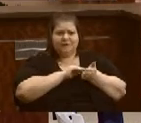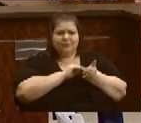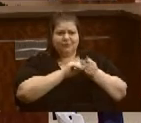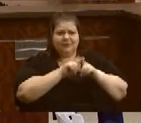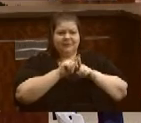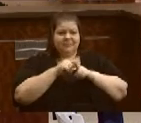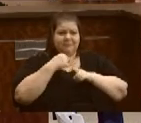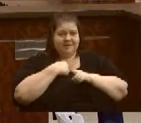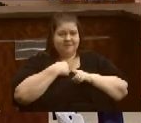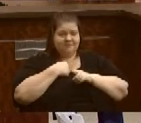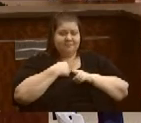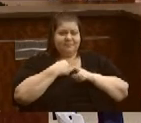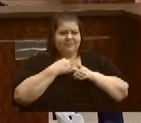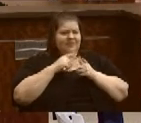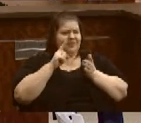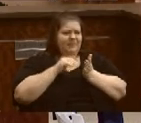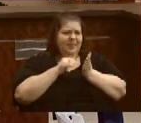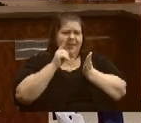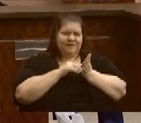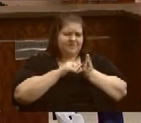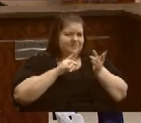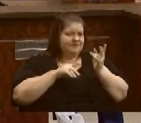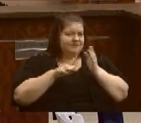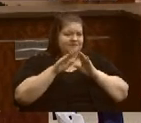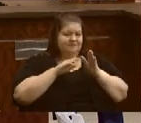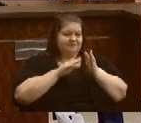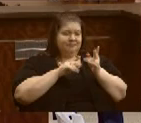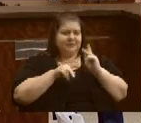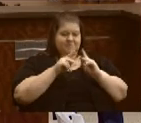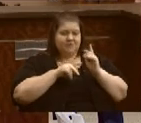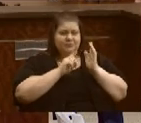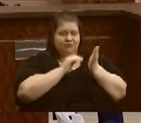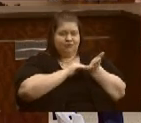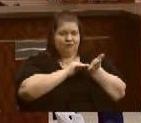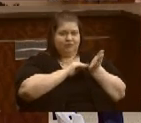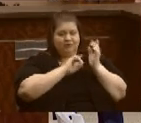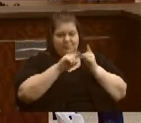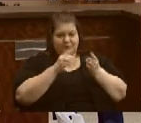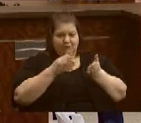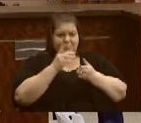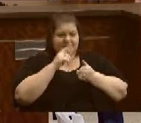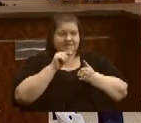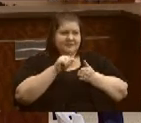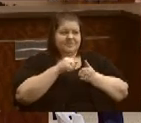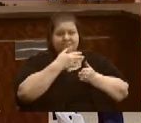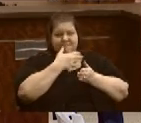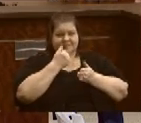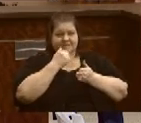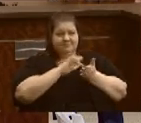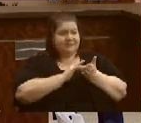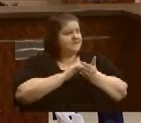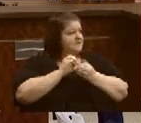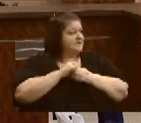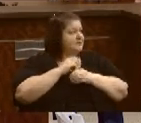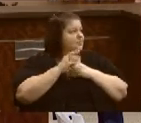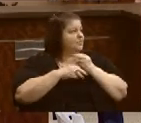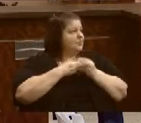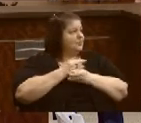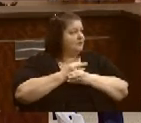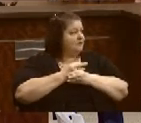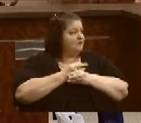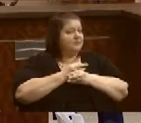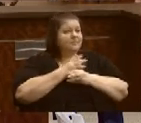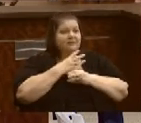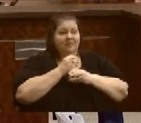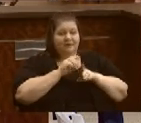thousands of doctors came to this country because we knew that this country has the best medicine in the world. And